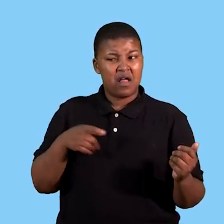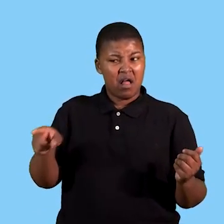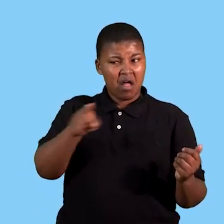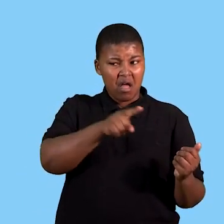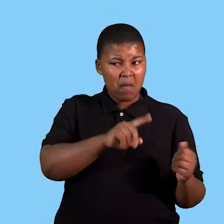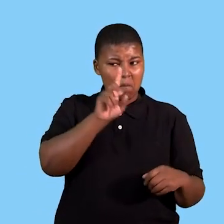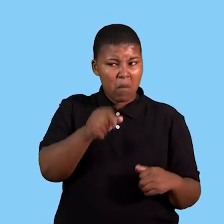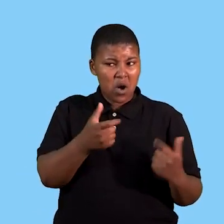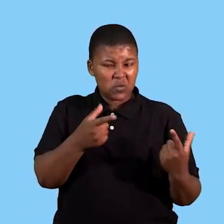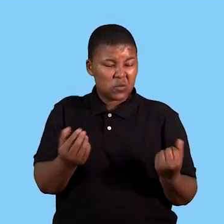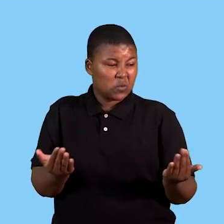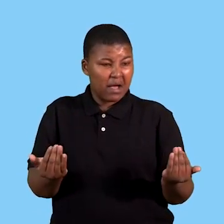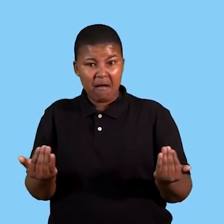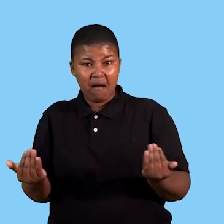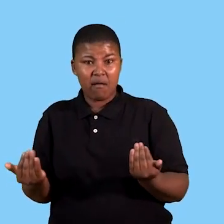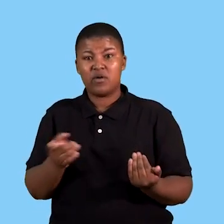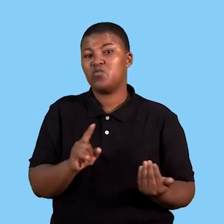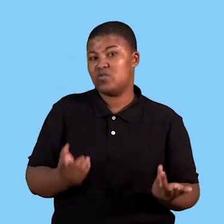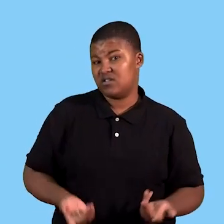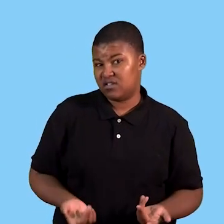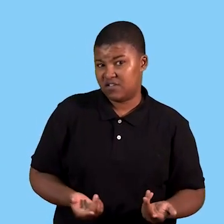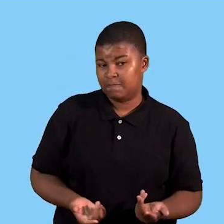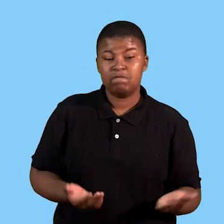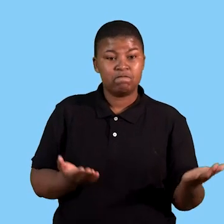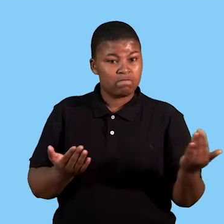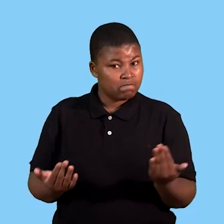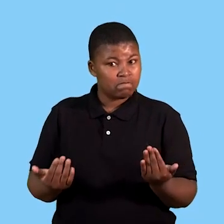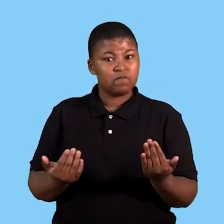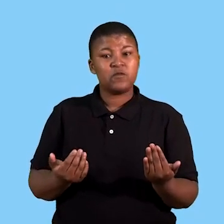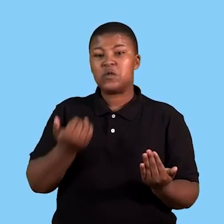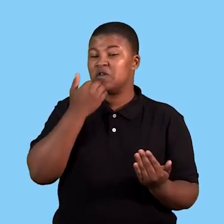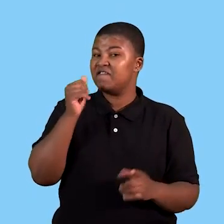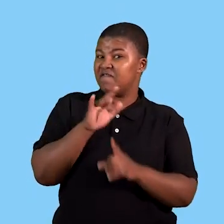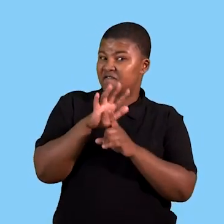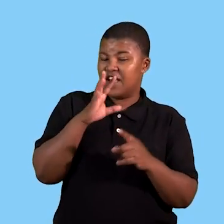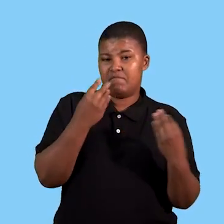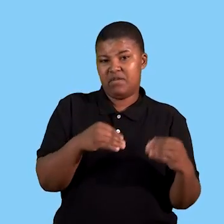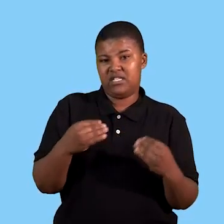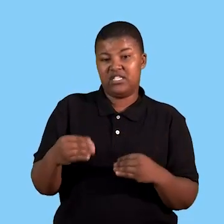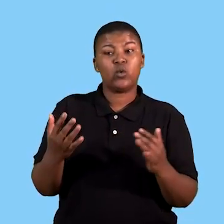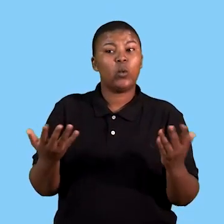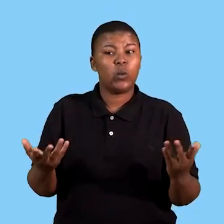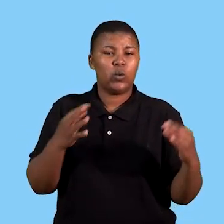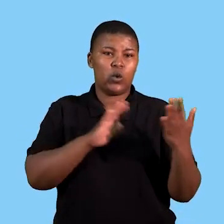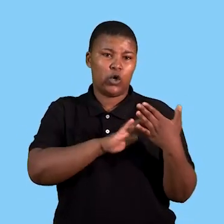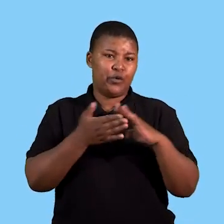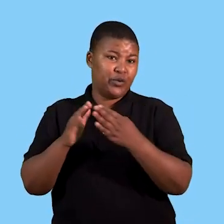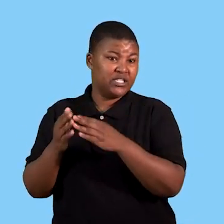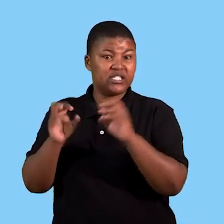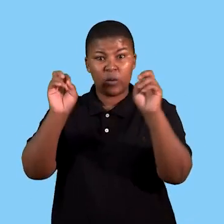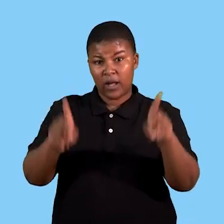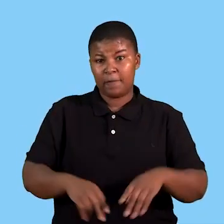from everybody in our business. Now, this might be expectations enforced by the business or even the